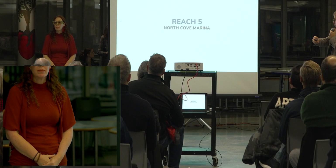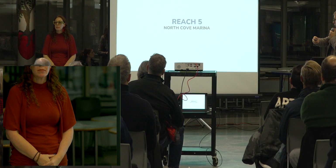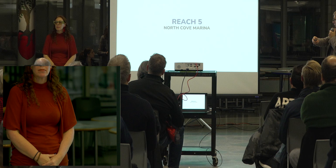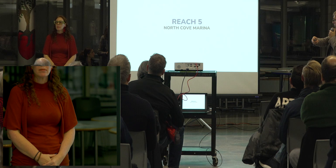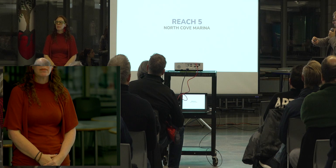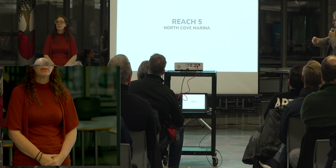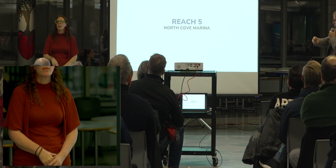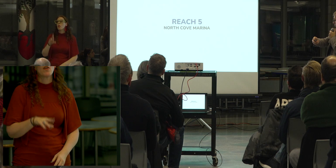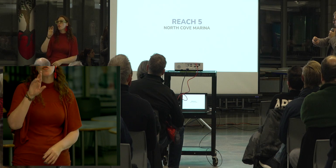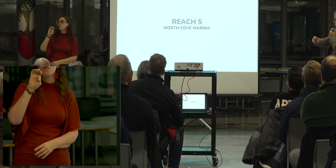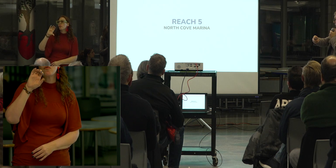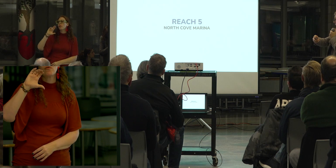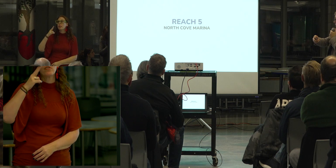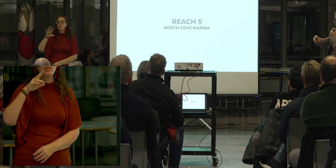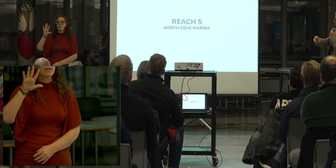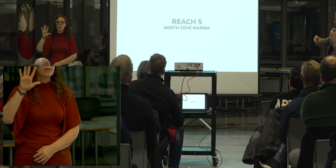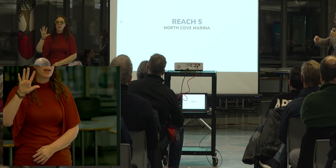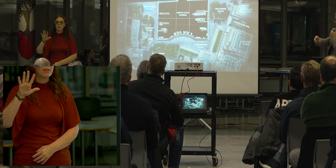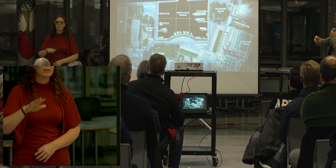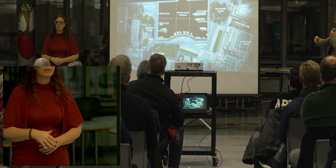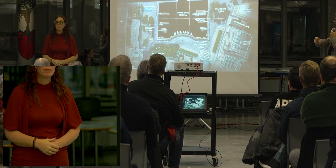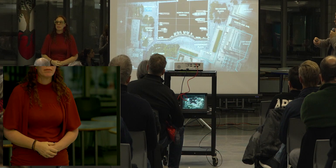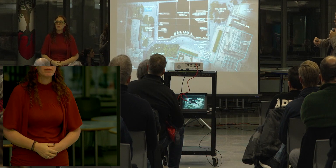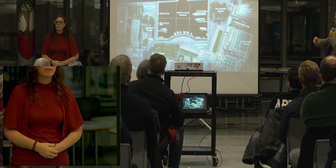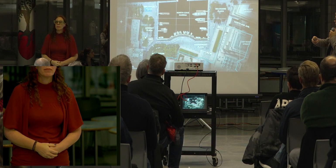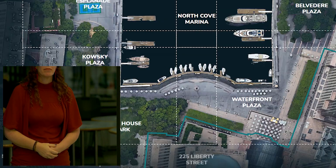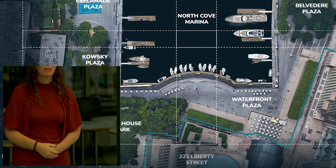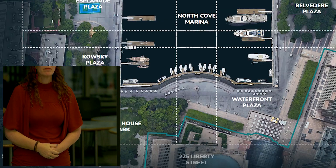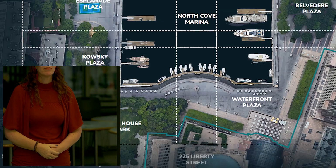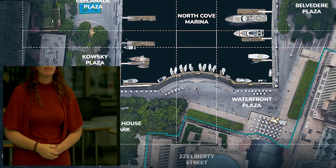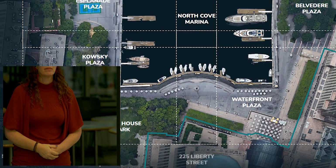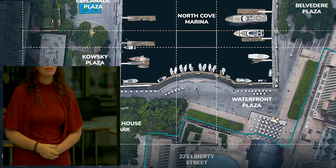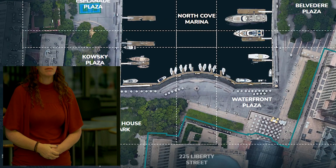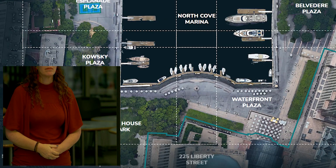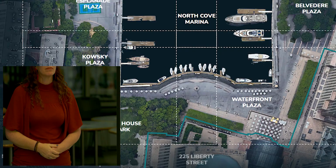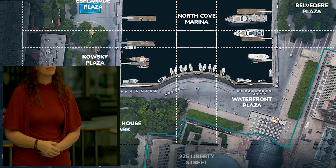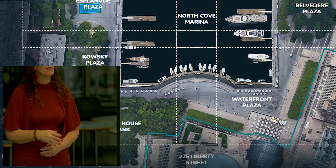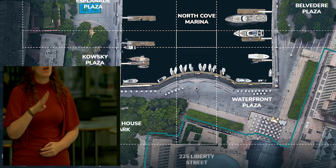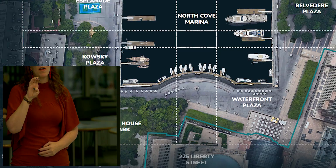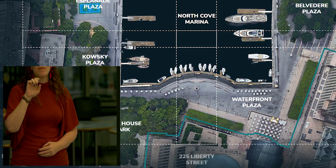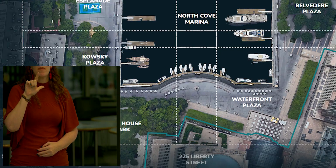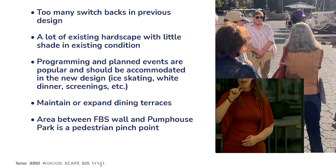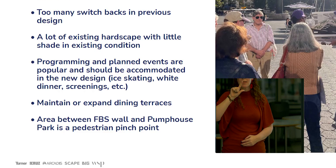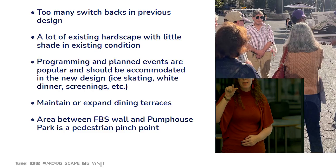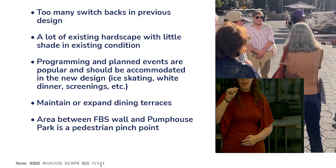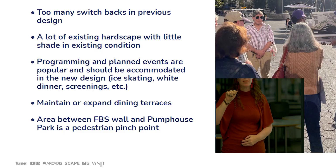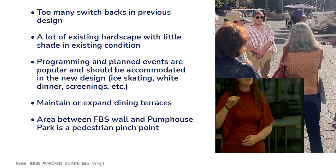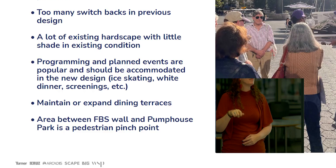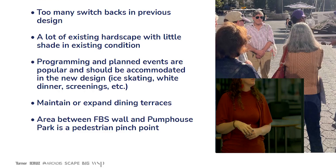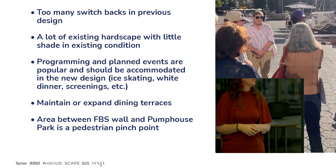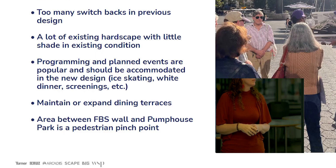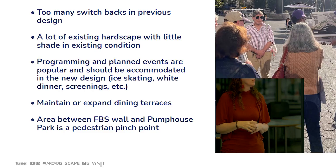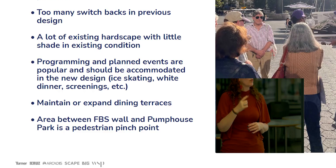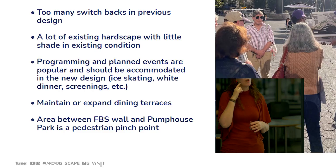now let's go to Reach 5 North Cove a lot going on in Reach 5 we have Belvedere Plaza we have Pump House Park what we heard, we